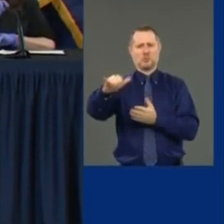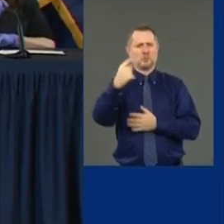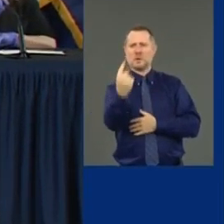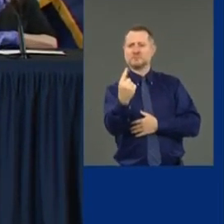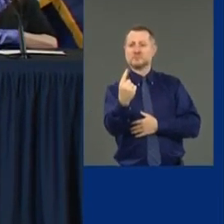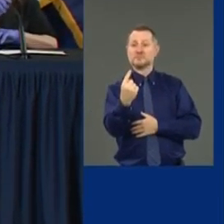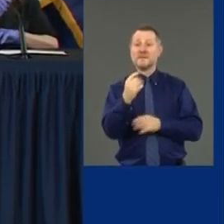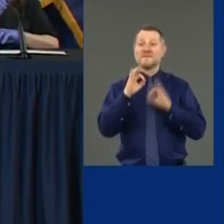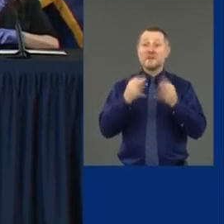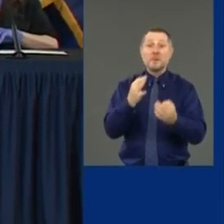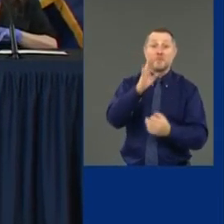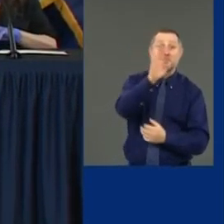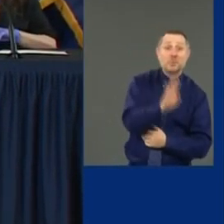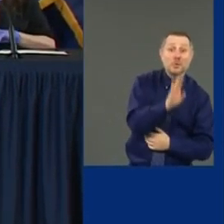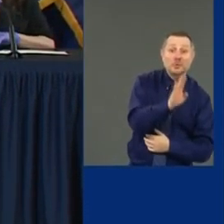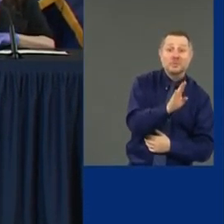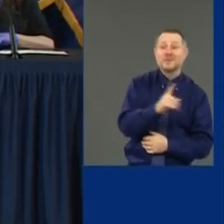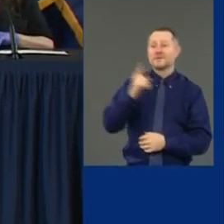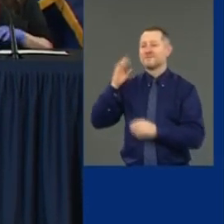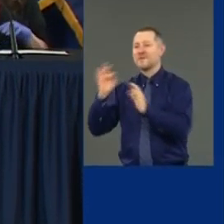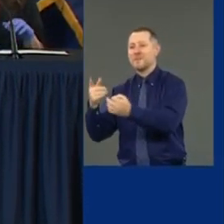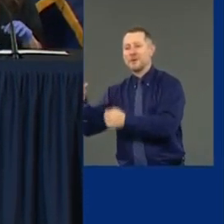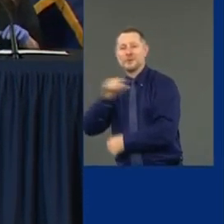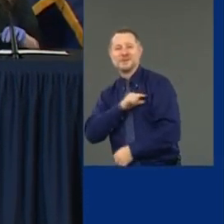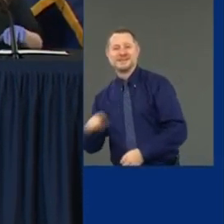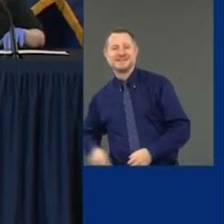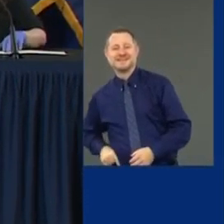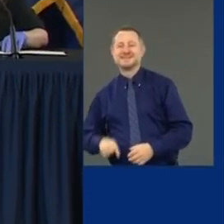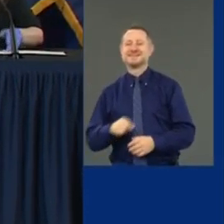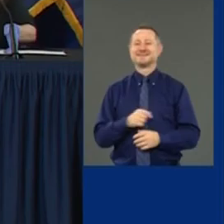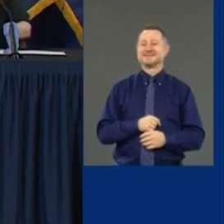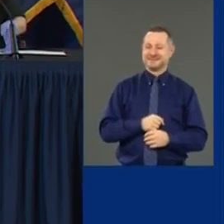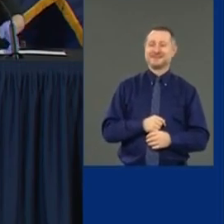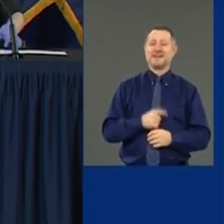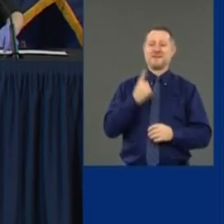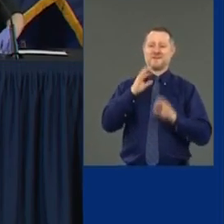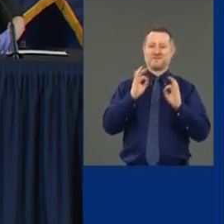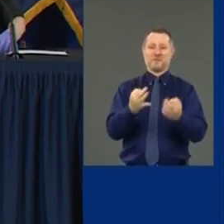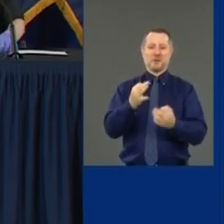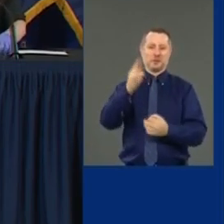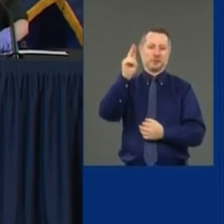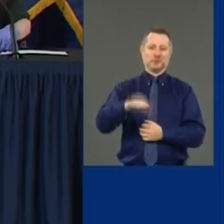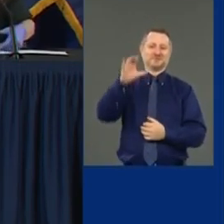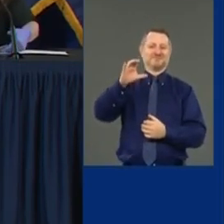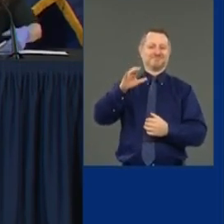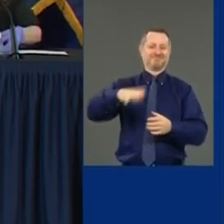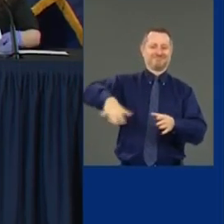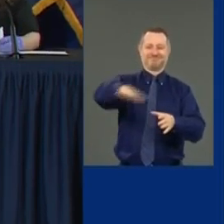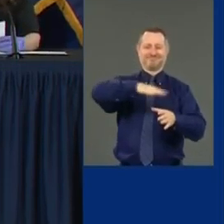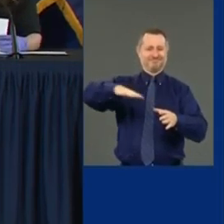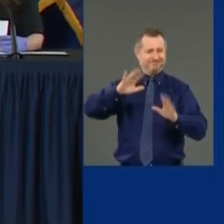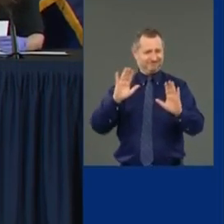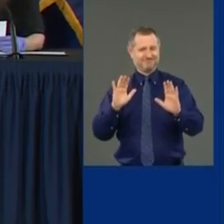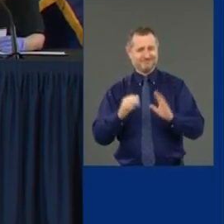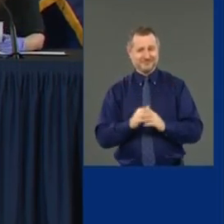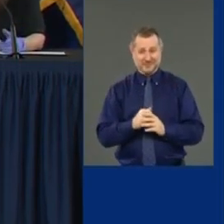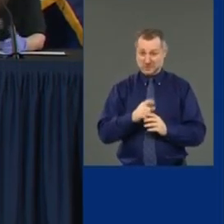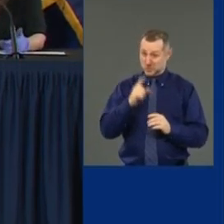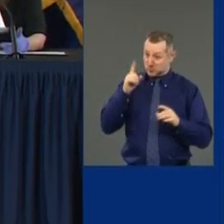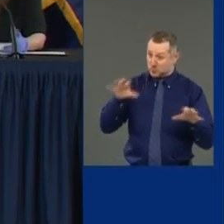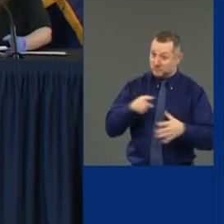Brooklyn, one family in Queens, one family in New York City, and do it for the good of the family.